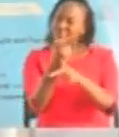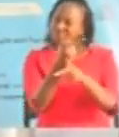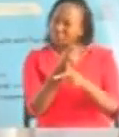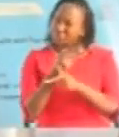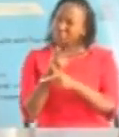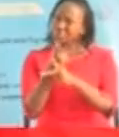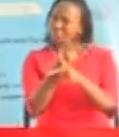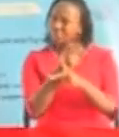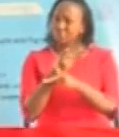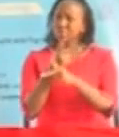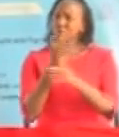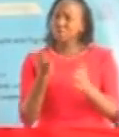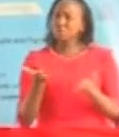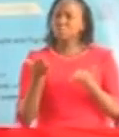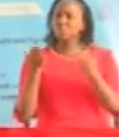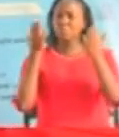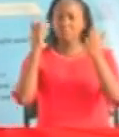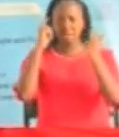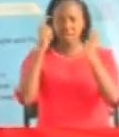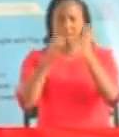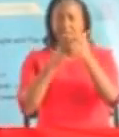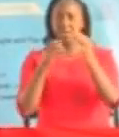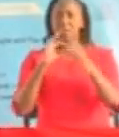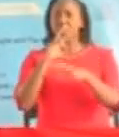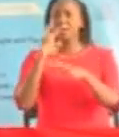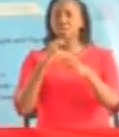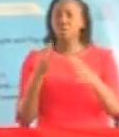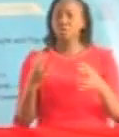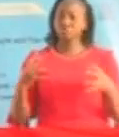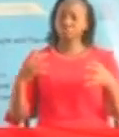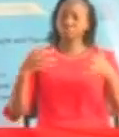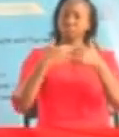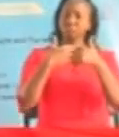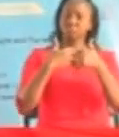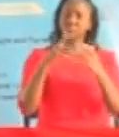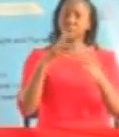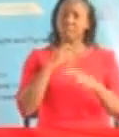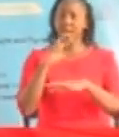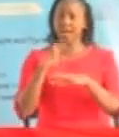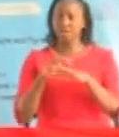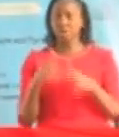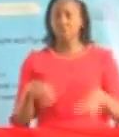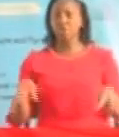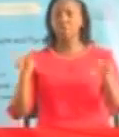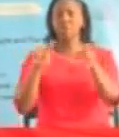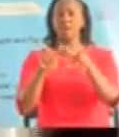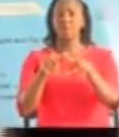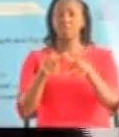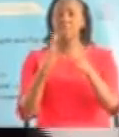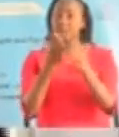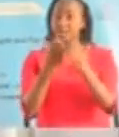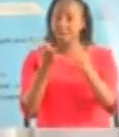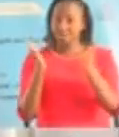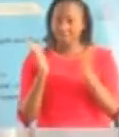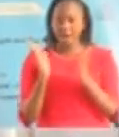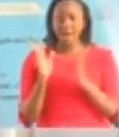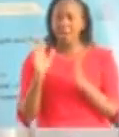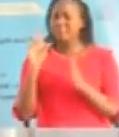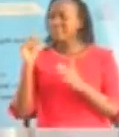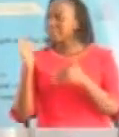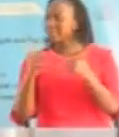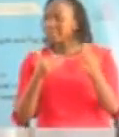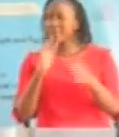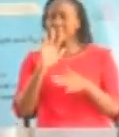promote realization of national cohesion and national values. Everybody, irrespective of his or her